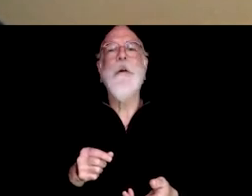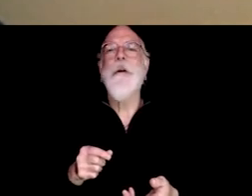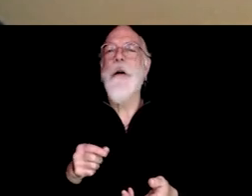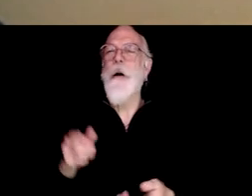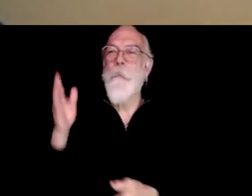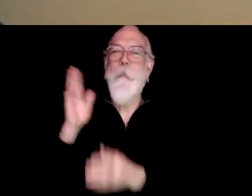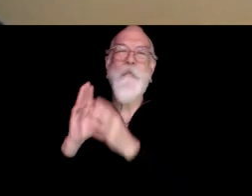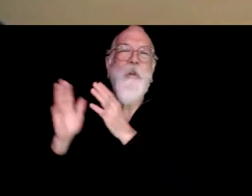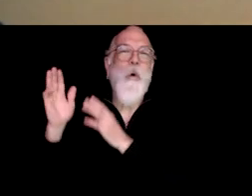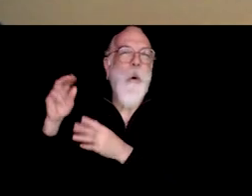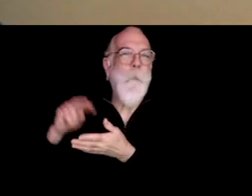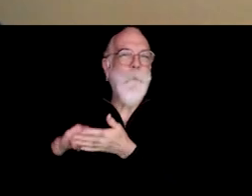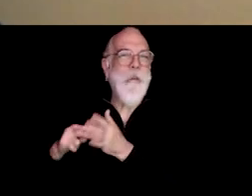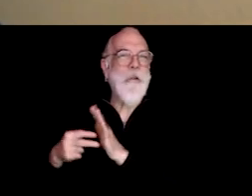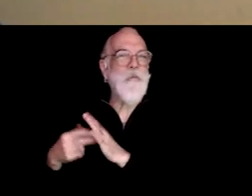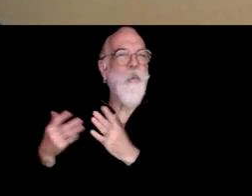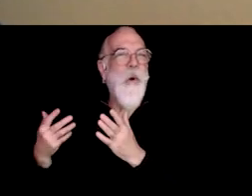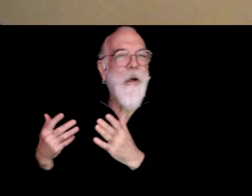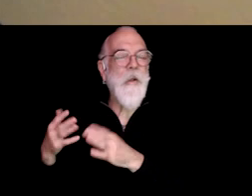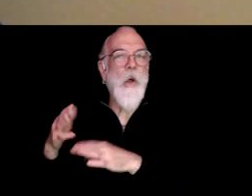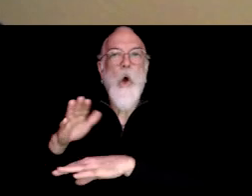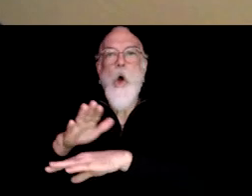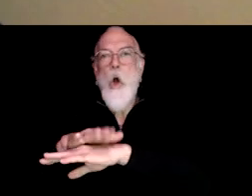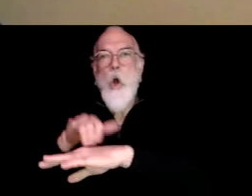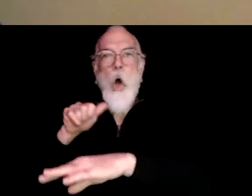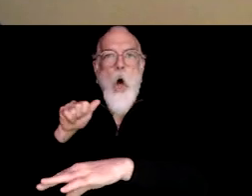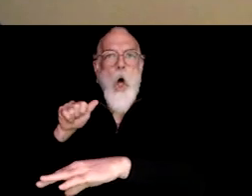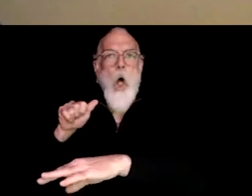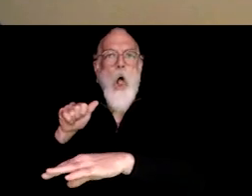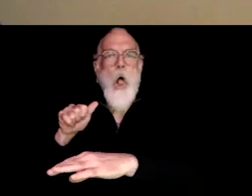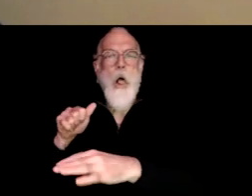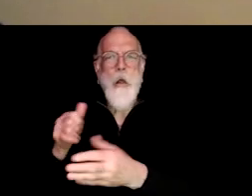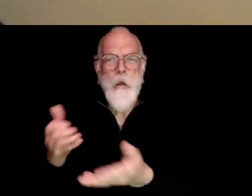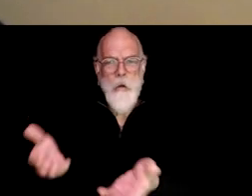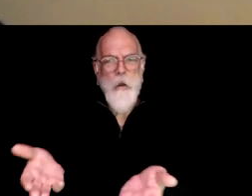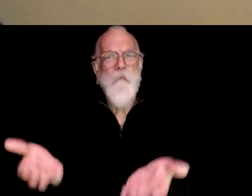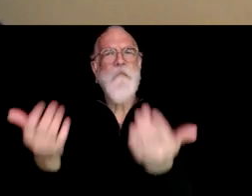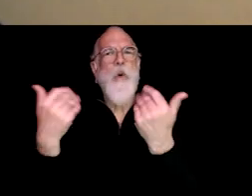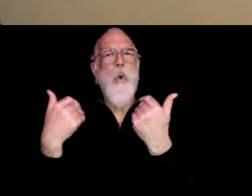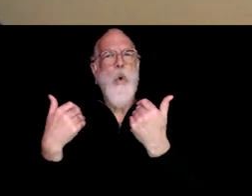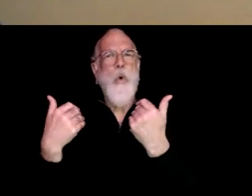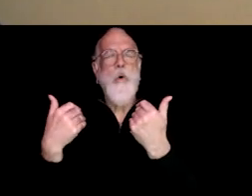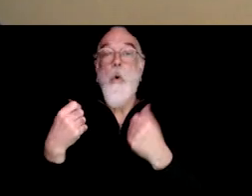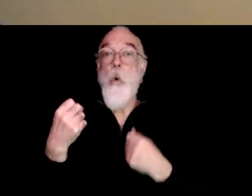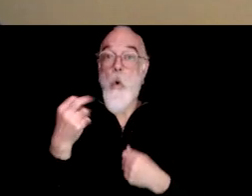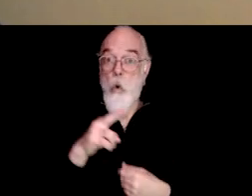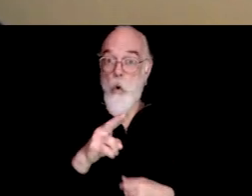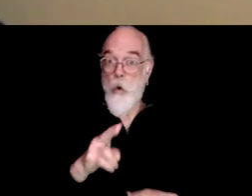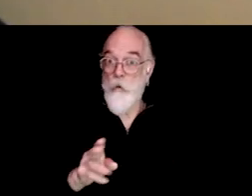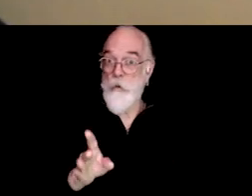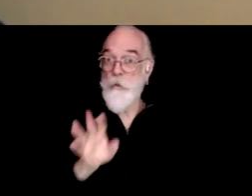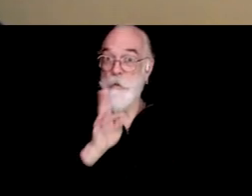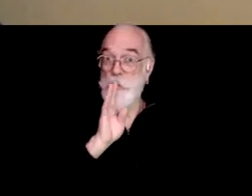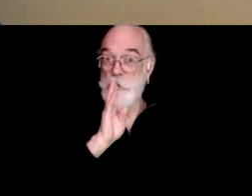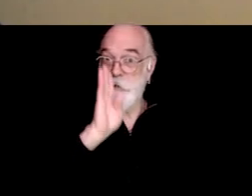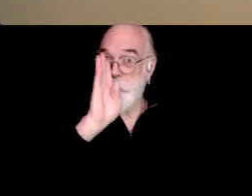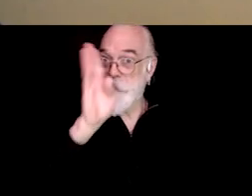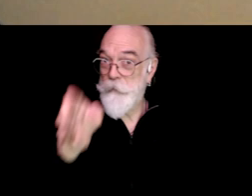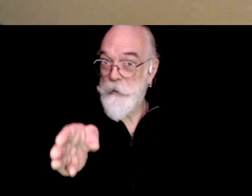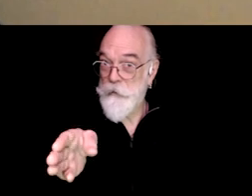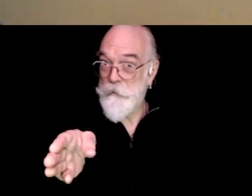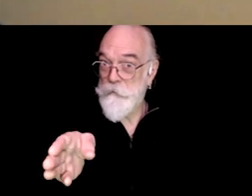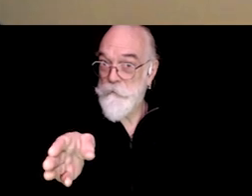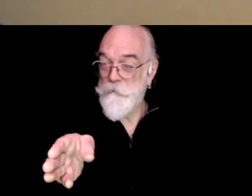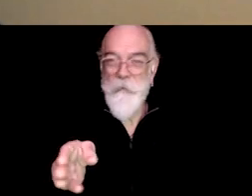word that means to call out or to invoke or to address. Perhaps